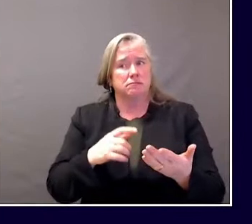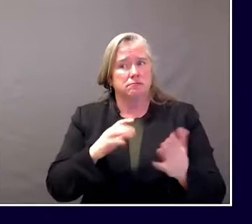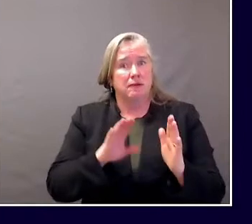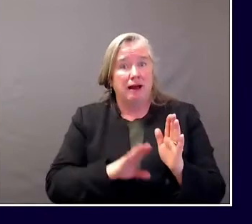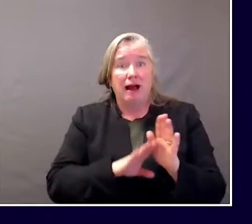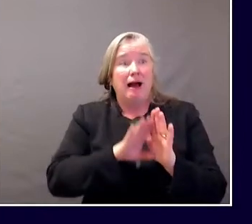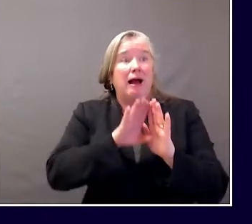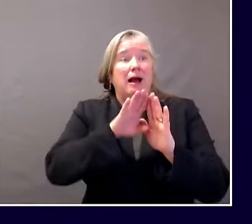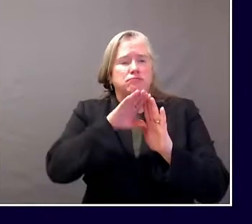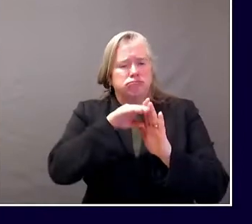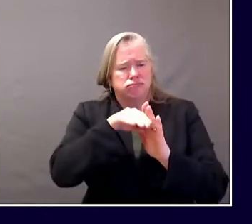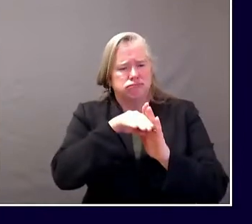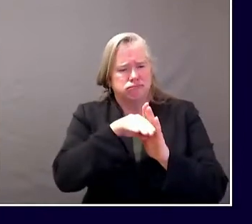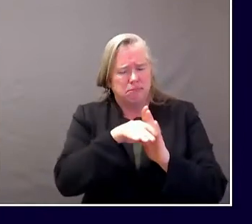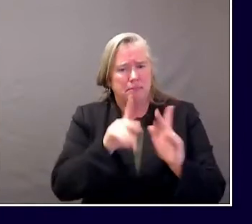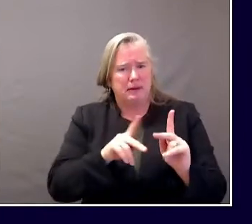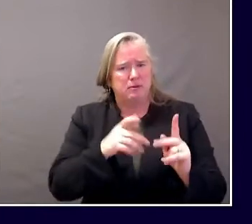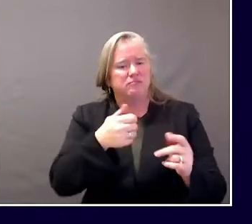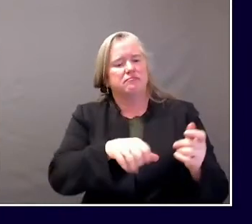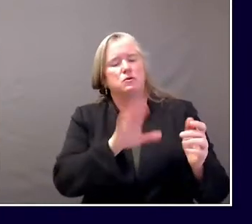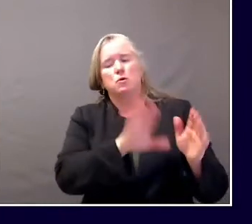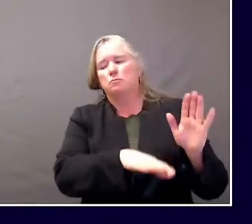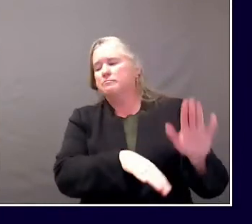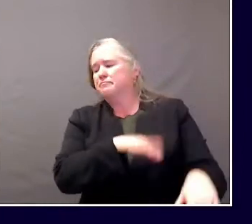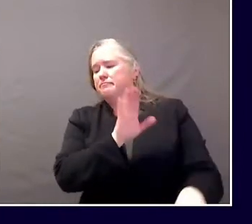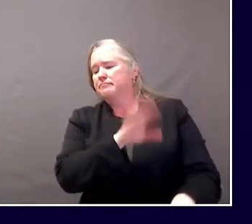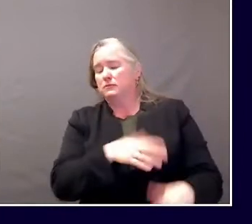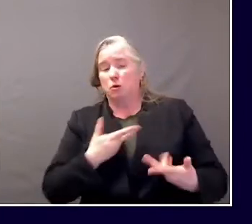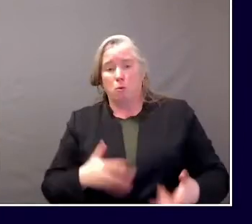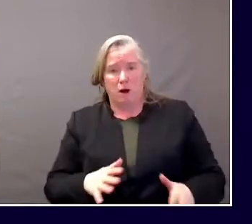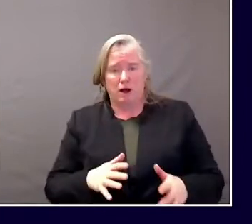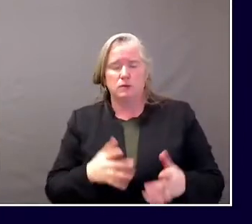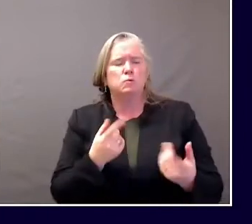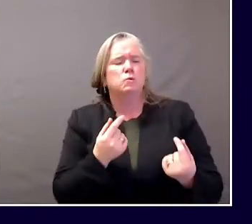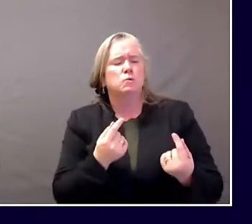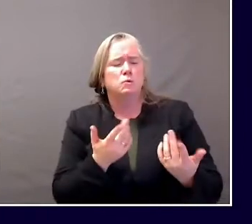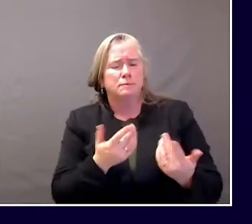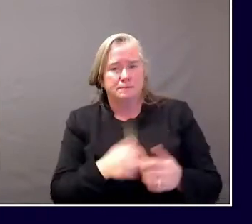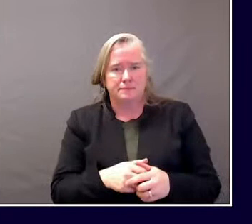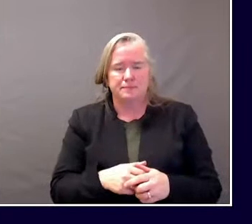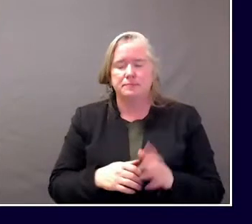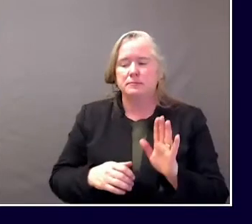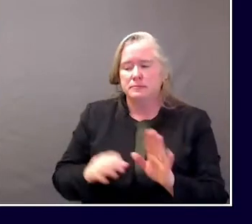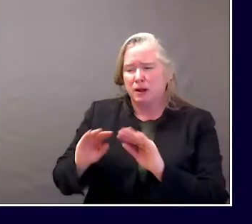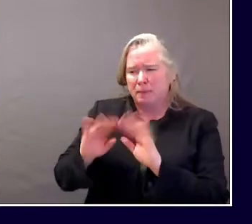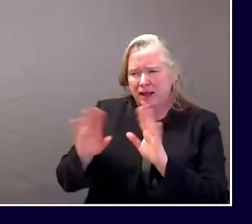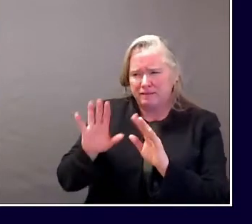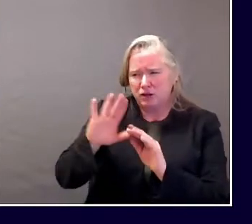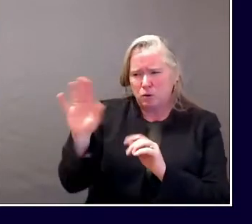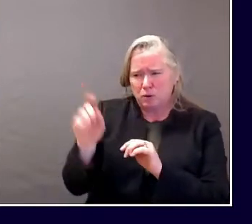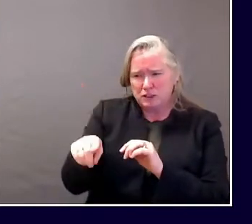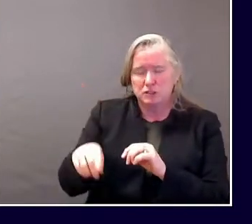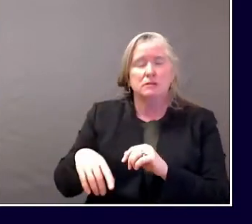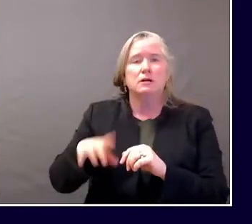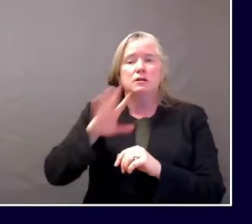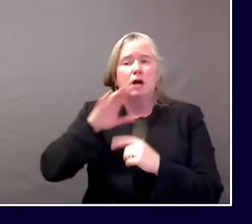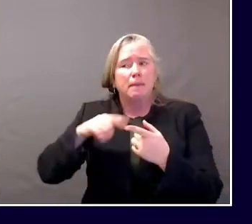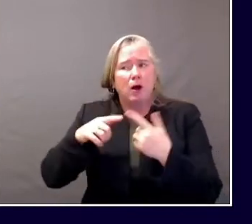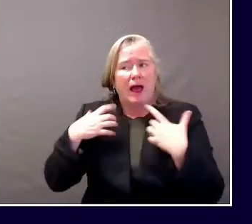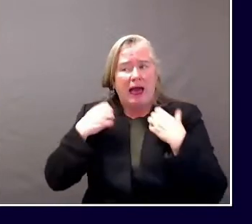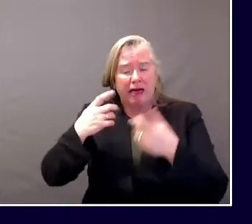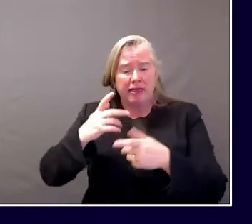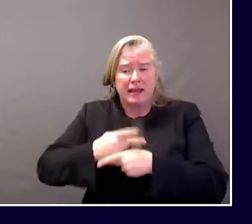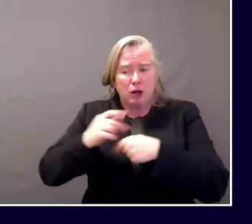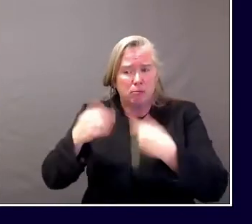then invite Commissioner to weigh in as well. And Patrick, just to be sure, you're focused on uptake rates among healthcare providers or